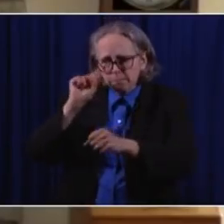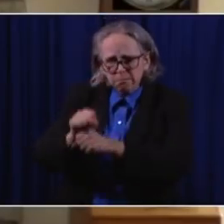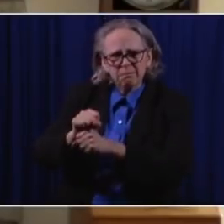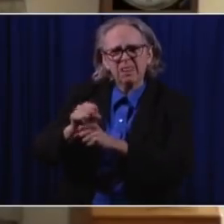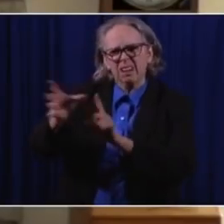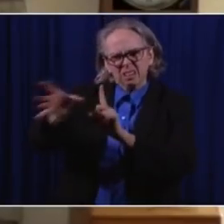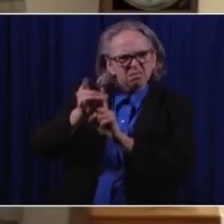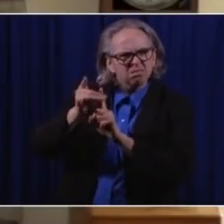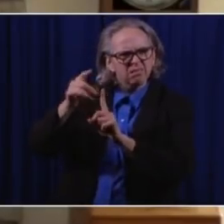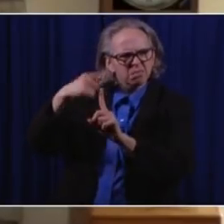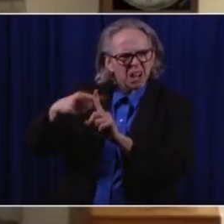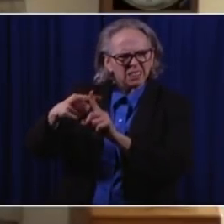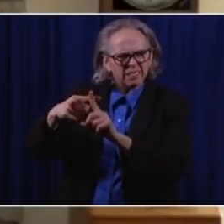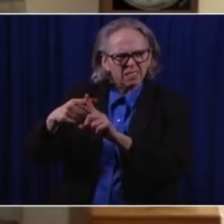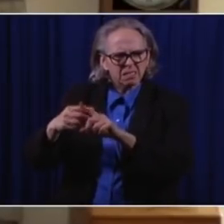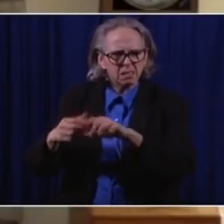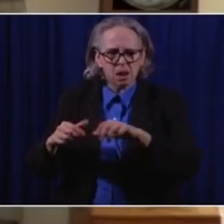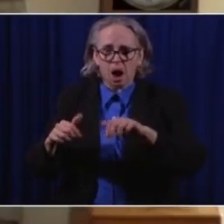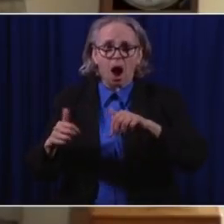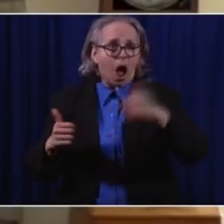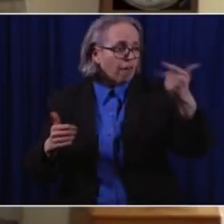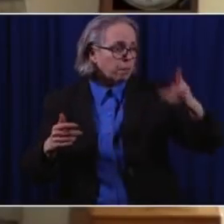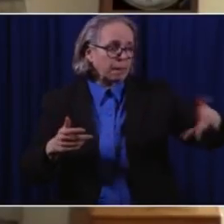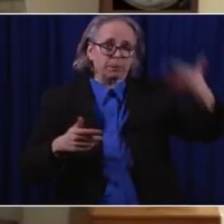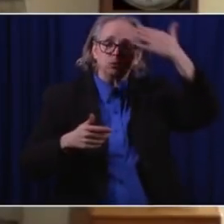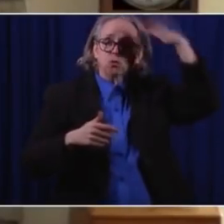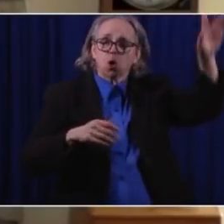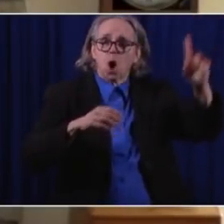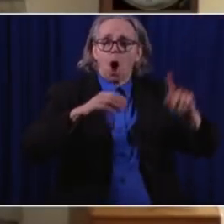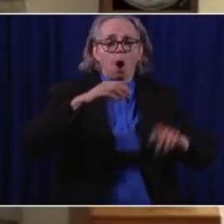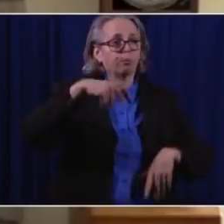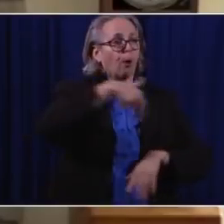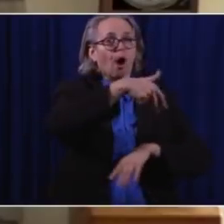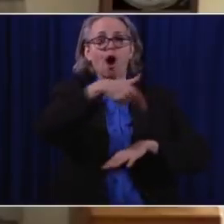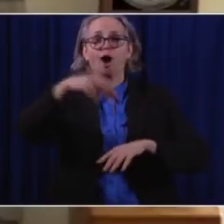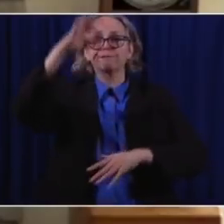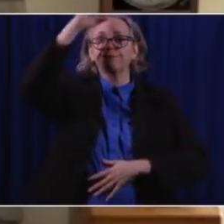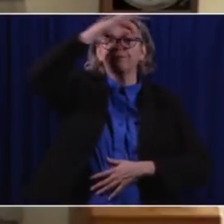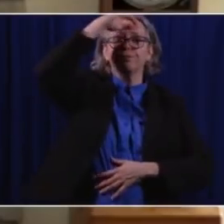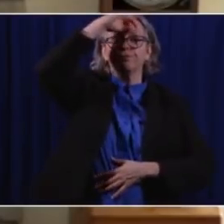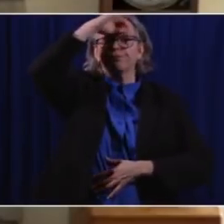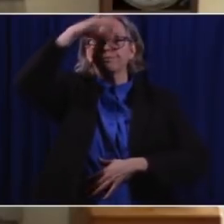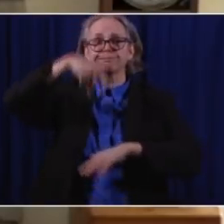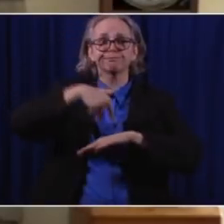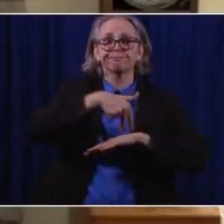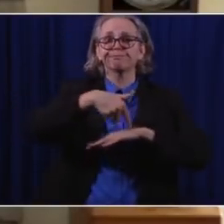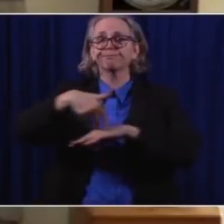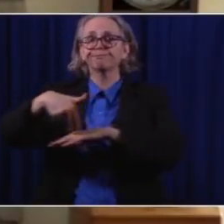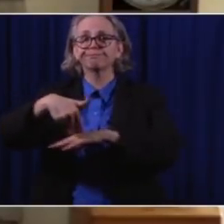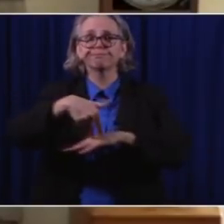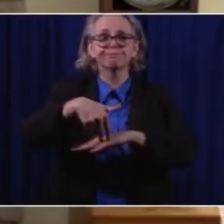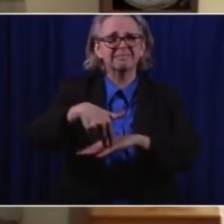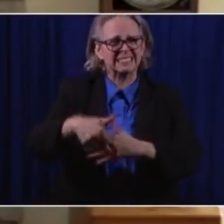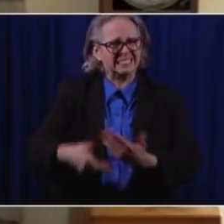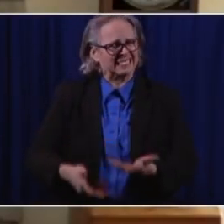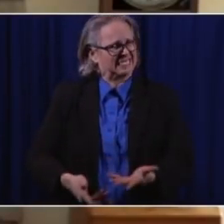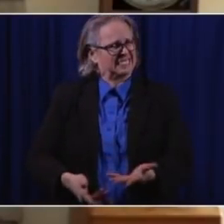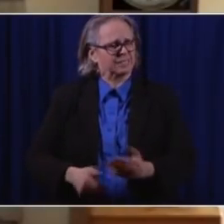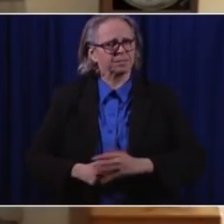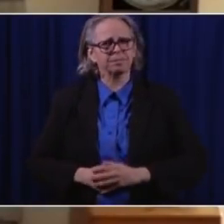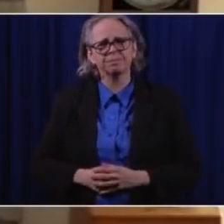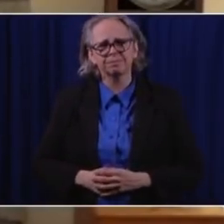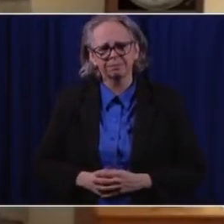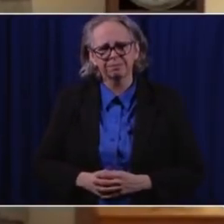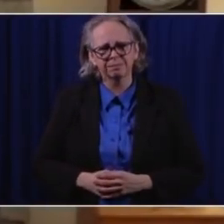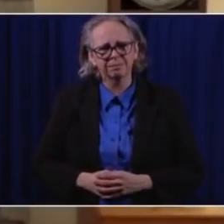show that they have the virus sometimes. And so they can be spreaders as well. Now let's compare, let's go to the next